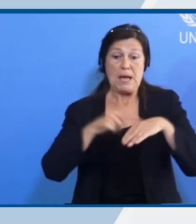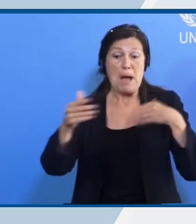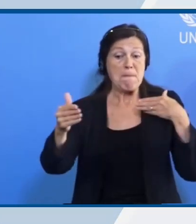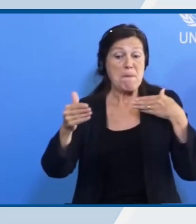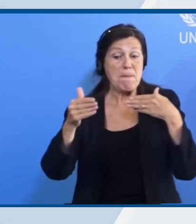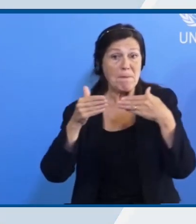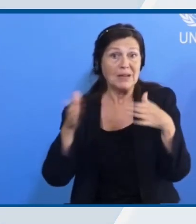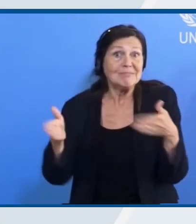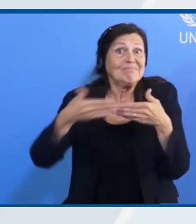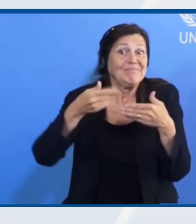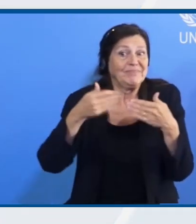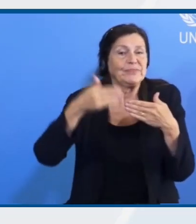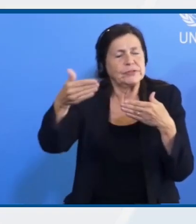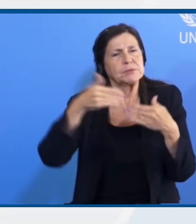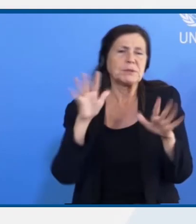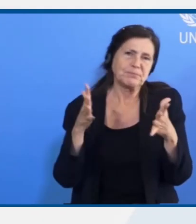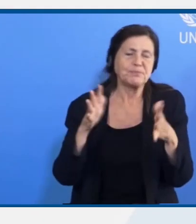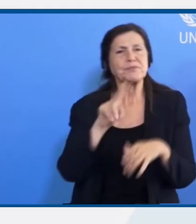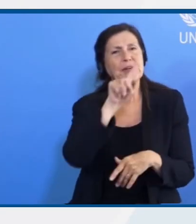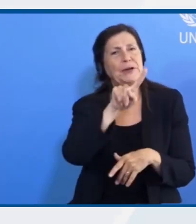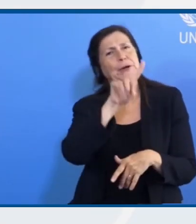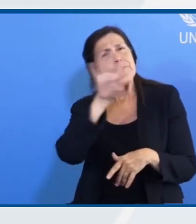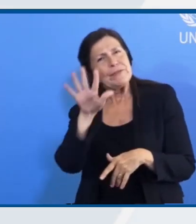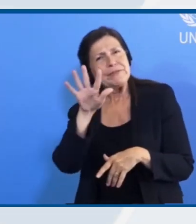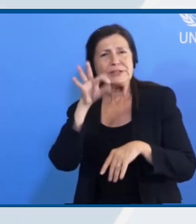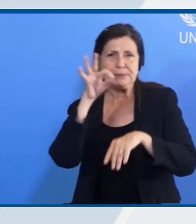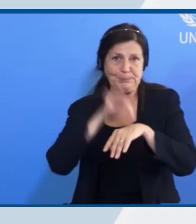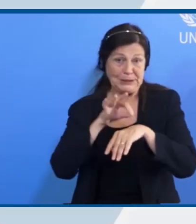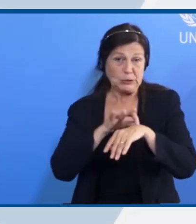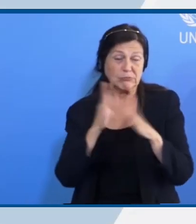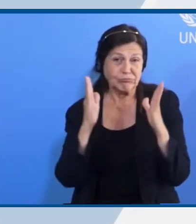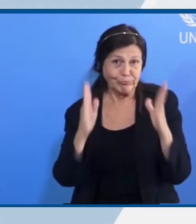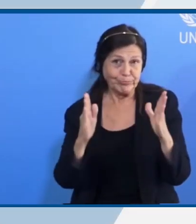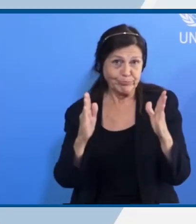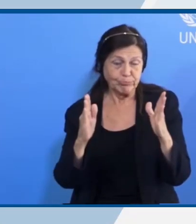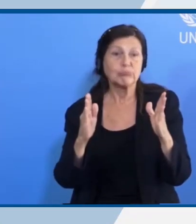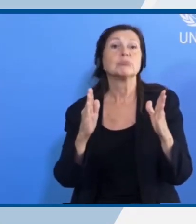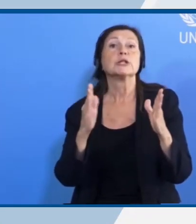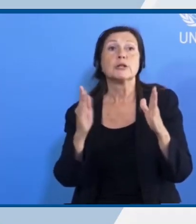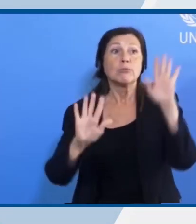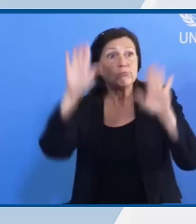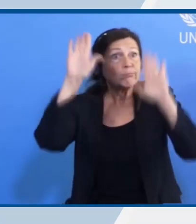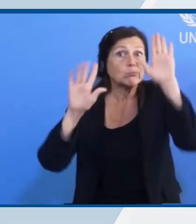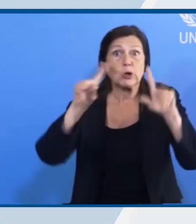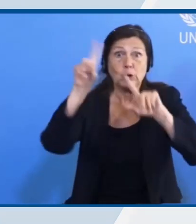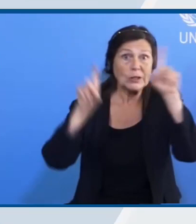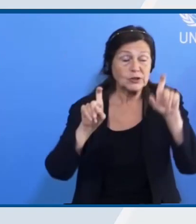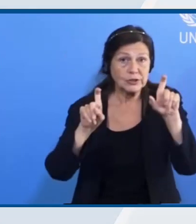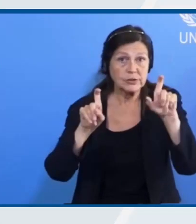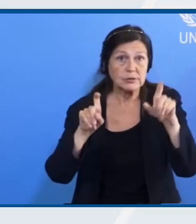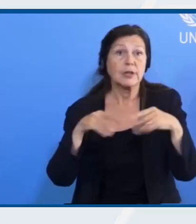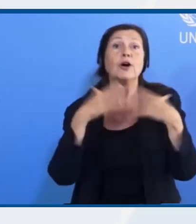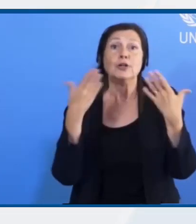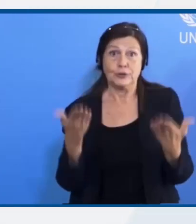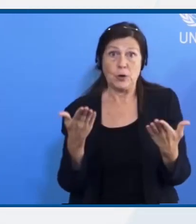something like 15 minutes super maximum to take another round of questions amongst all of you. And actually, each of